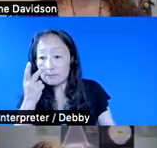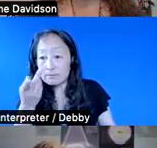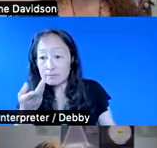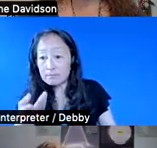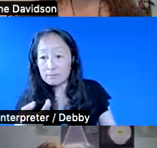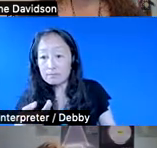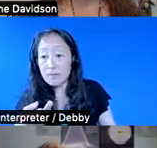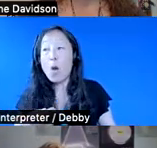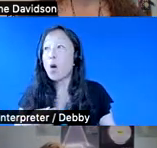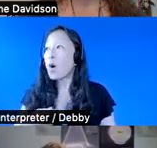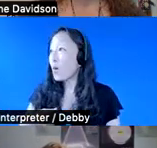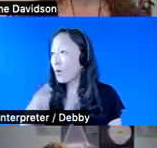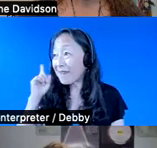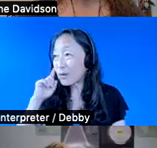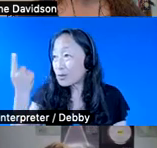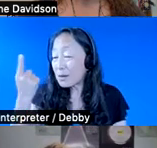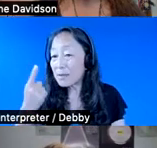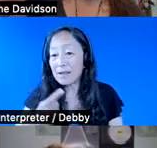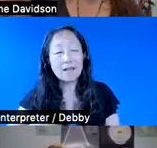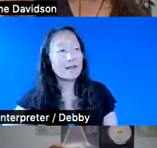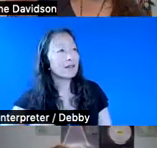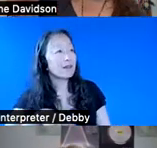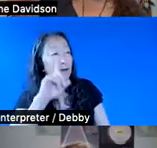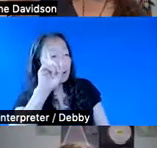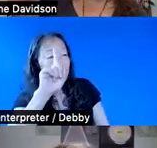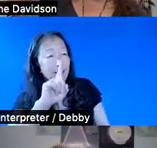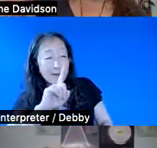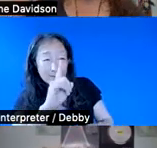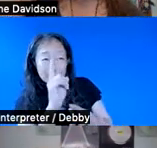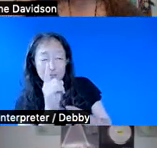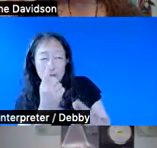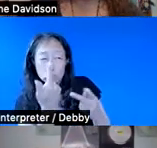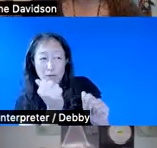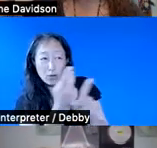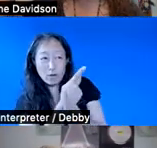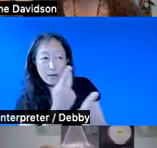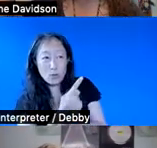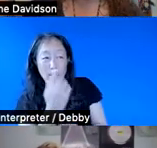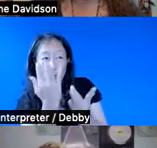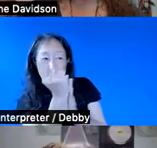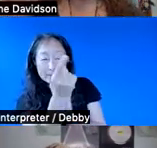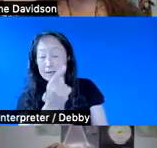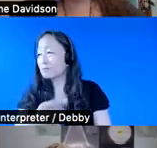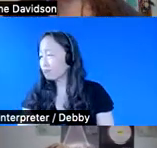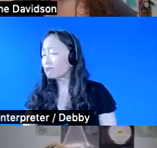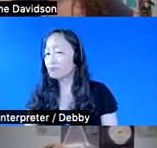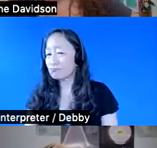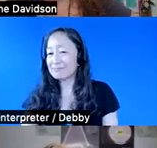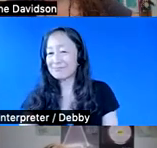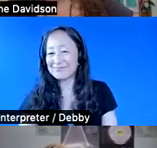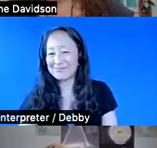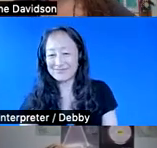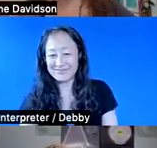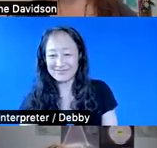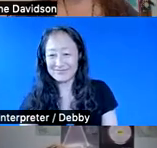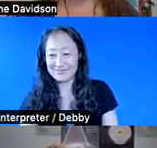I hear something. Hang on just a second. We're trying to figure this out. Something.